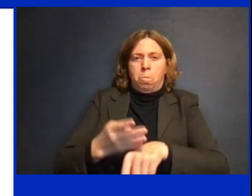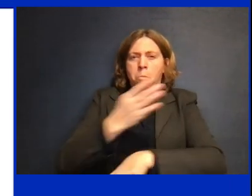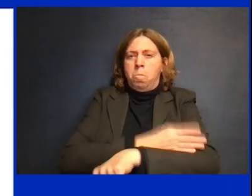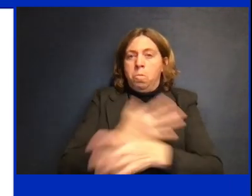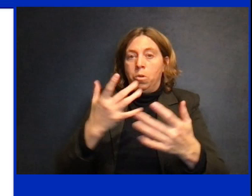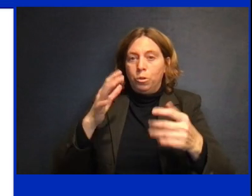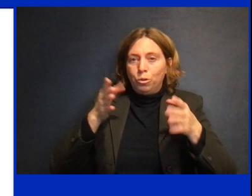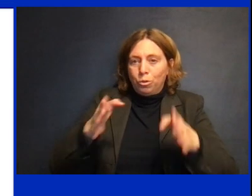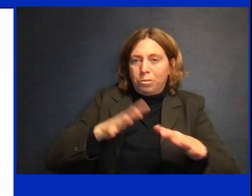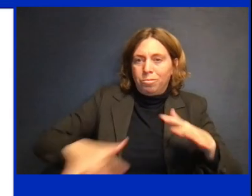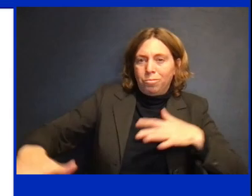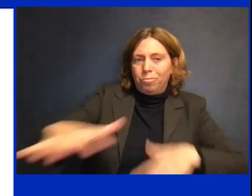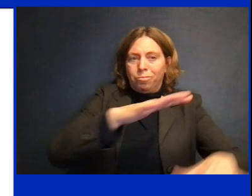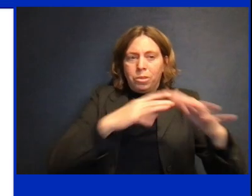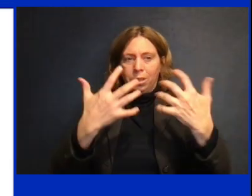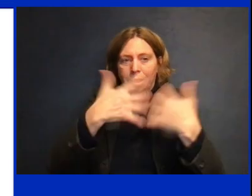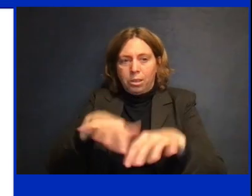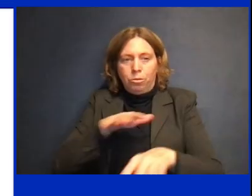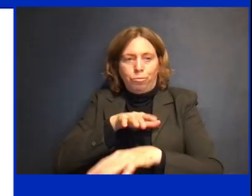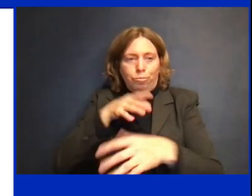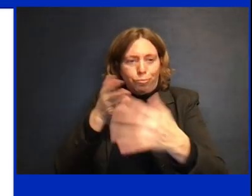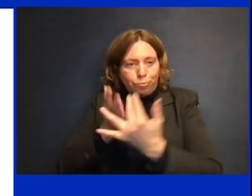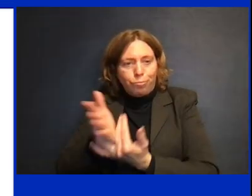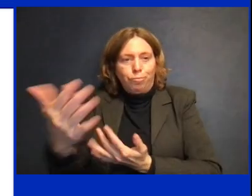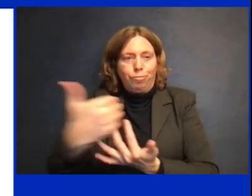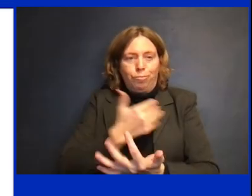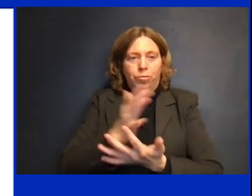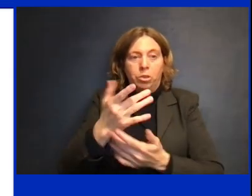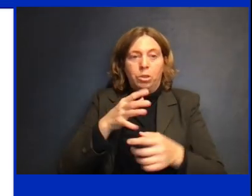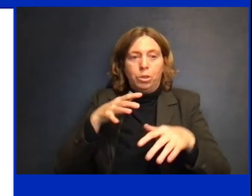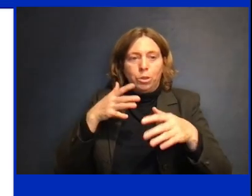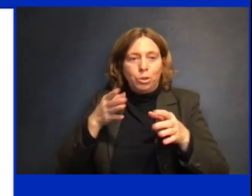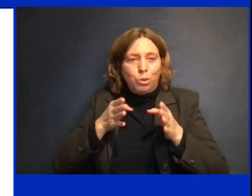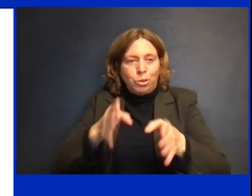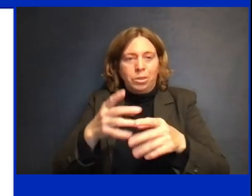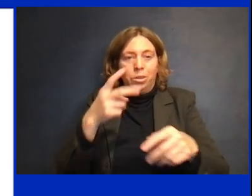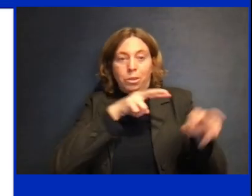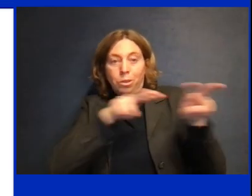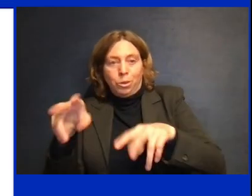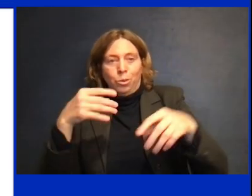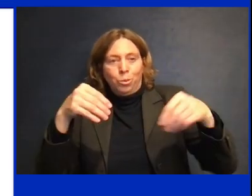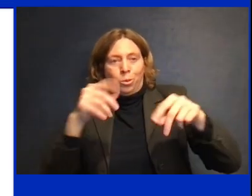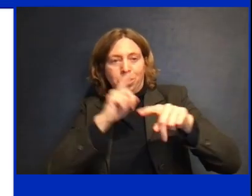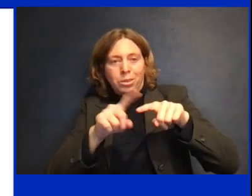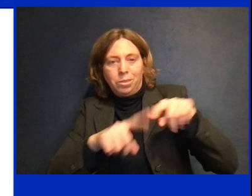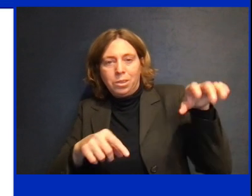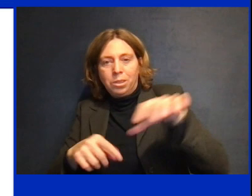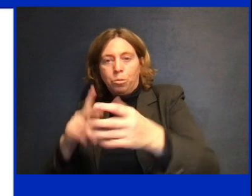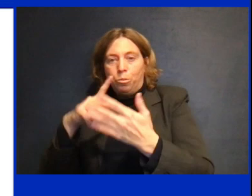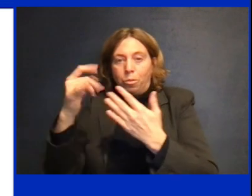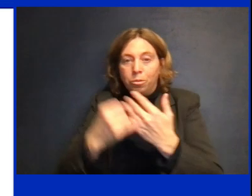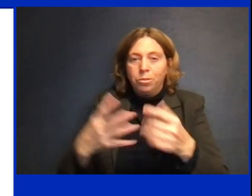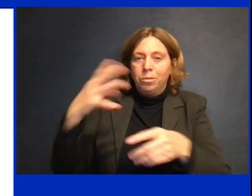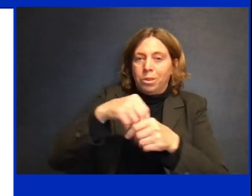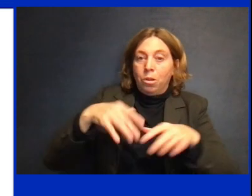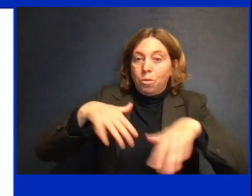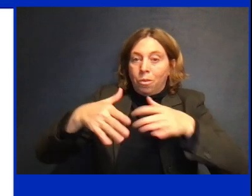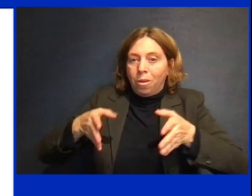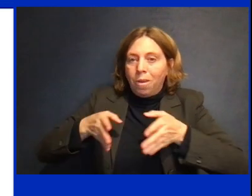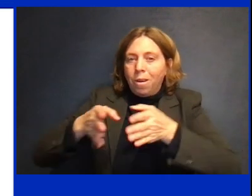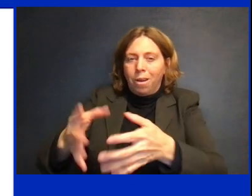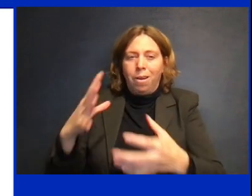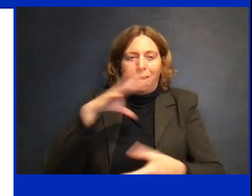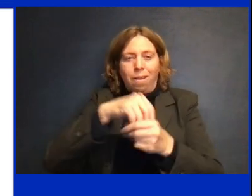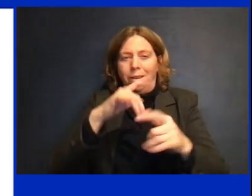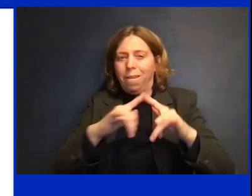street-facing storefronts throughout the project site and appropriately scaled sidewalks and pedestrian areas for diverse users.